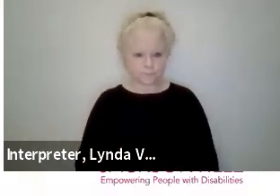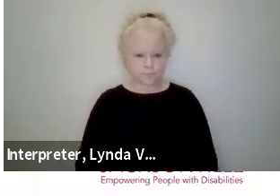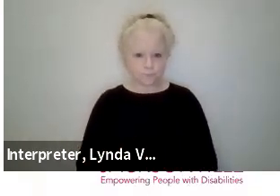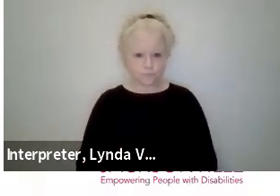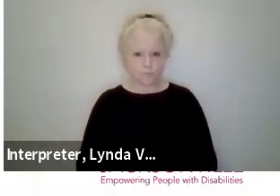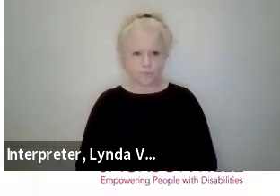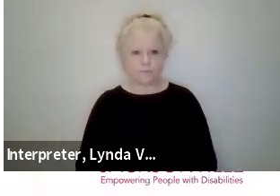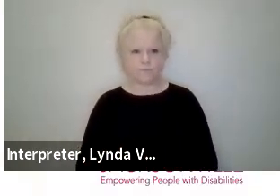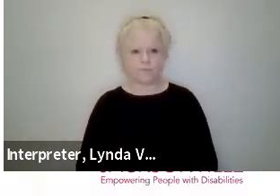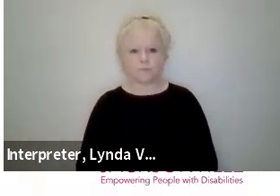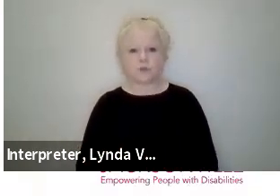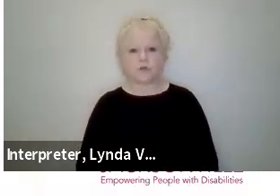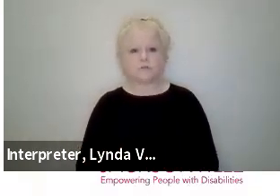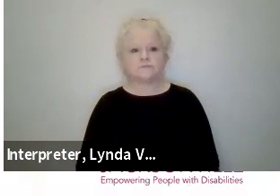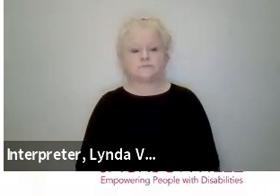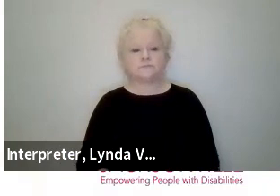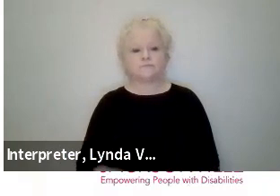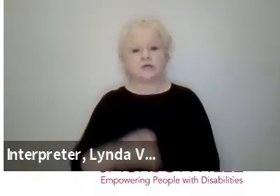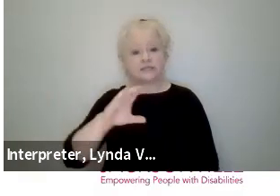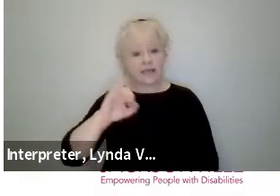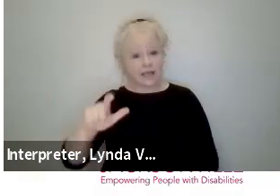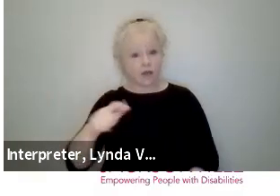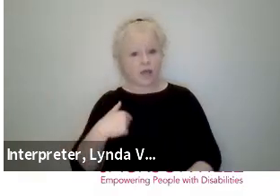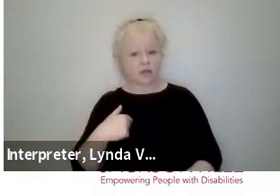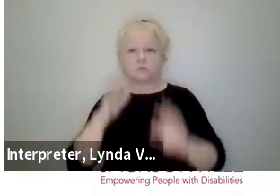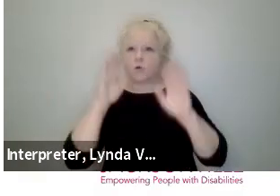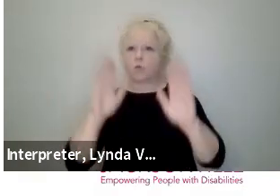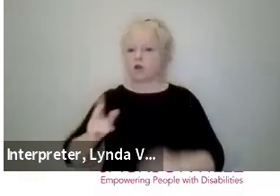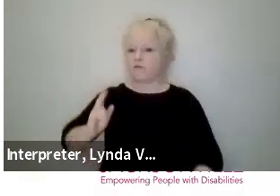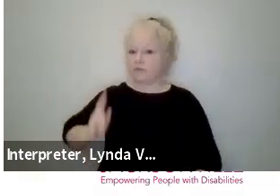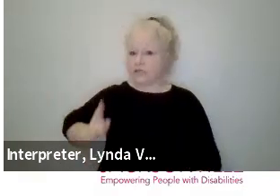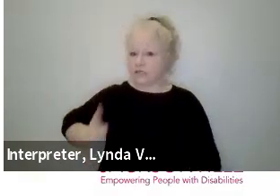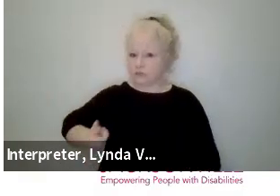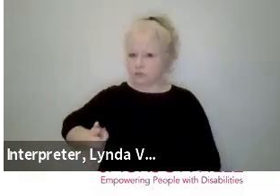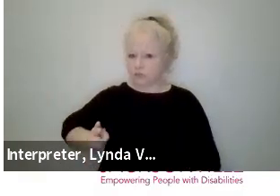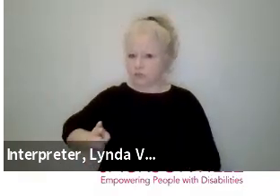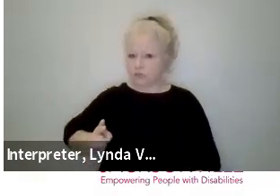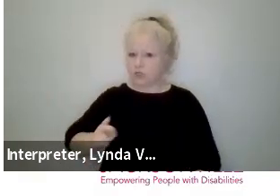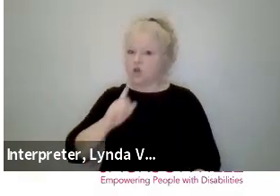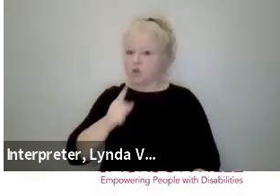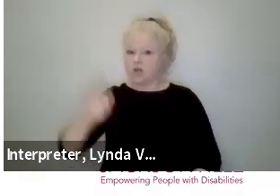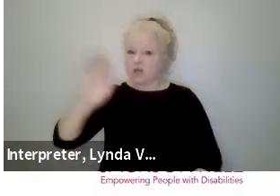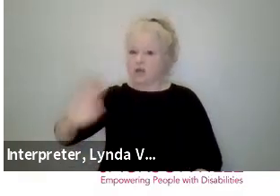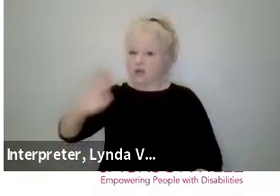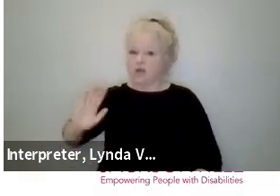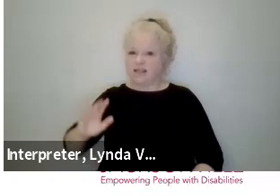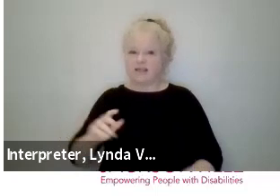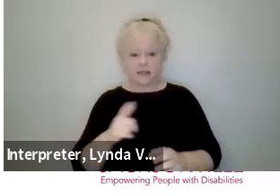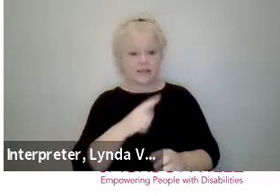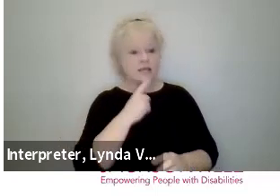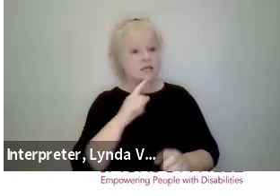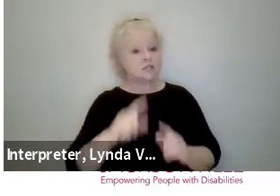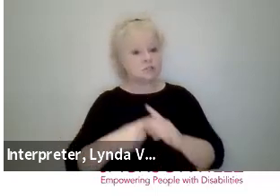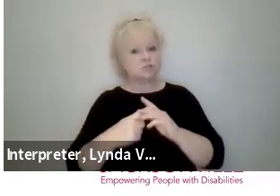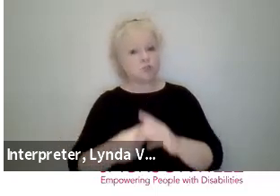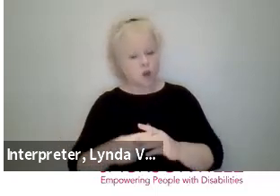Centers for Independent Living have a rich history that came out of a grassroots movement of deinstitutionalization and